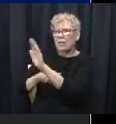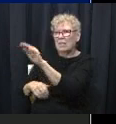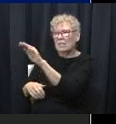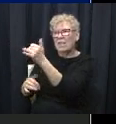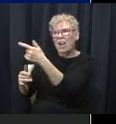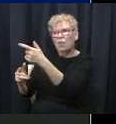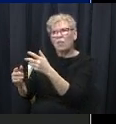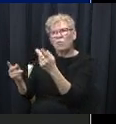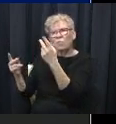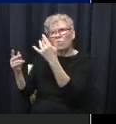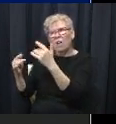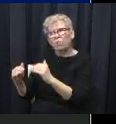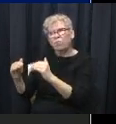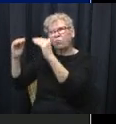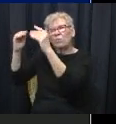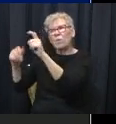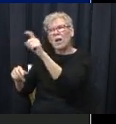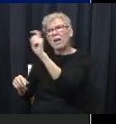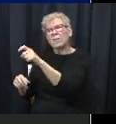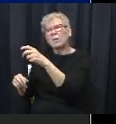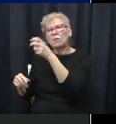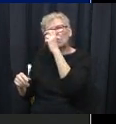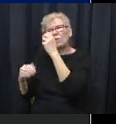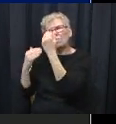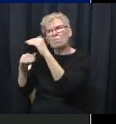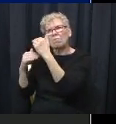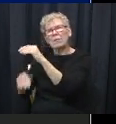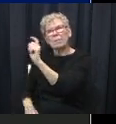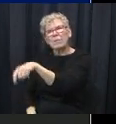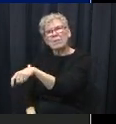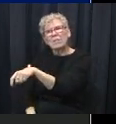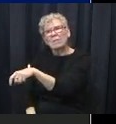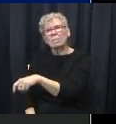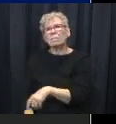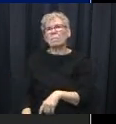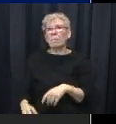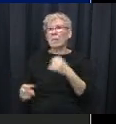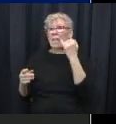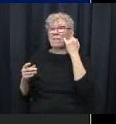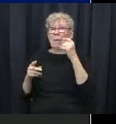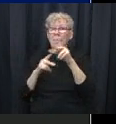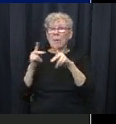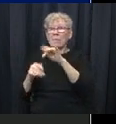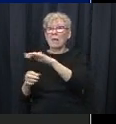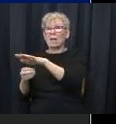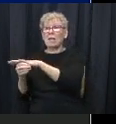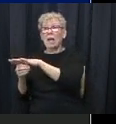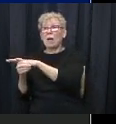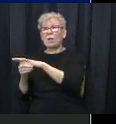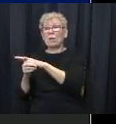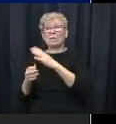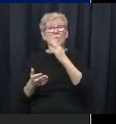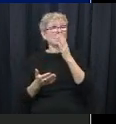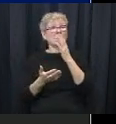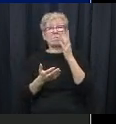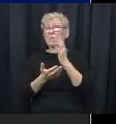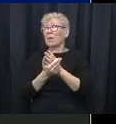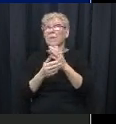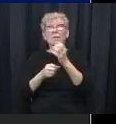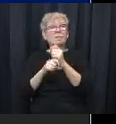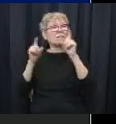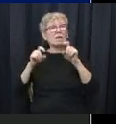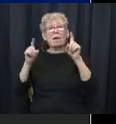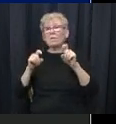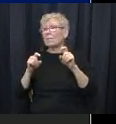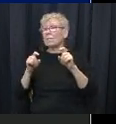not enough testing, and again, we measure that through percent positivity of tests, that means that the incidence rate isn't